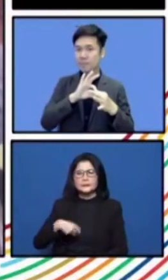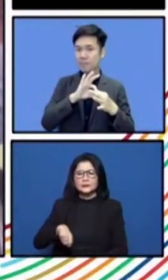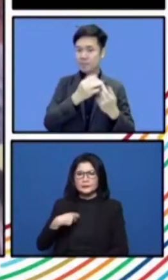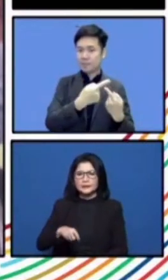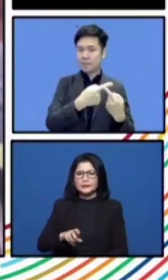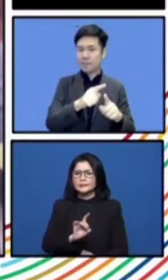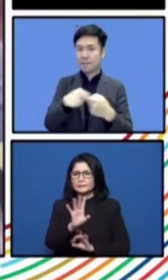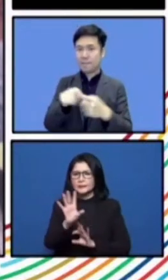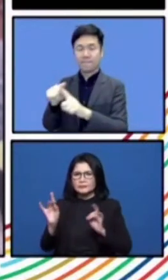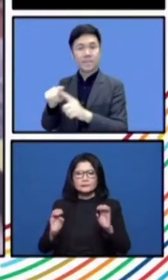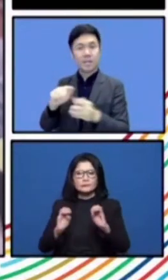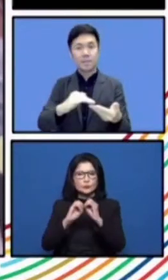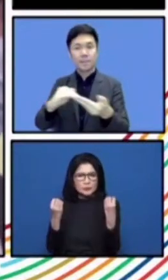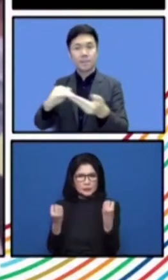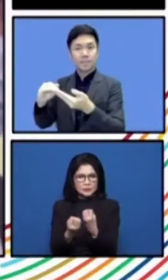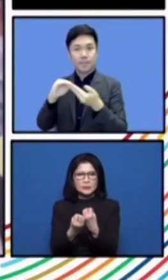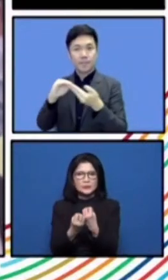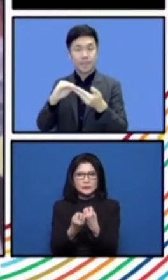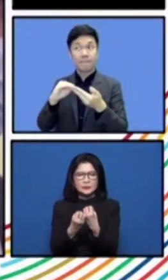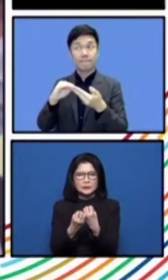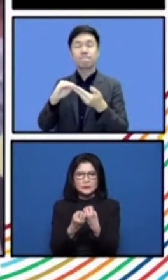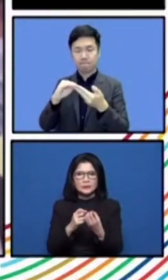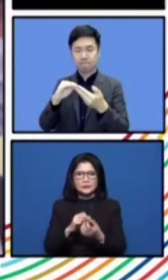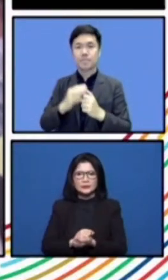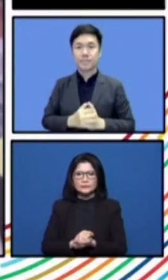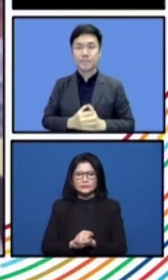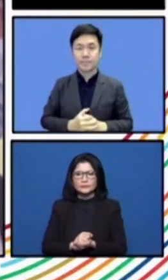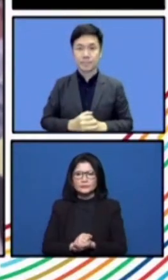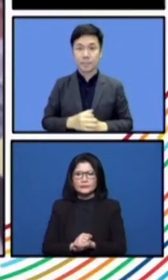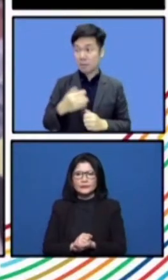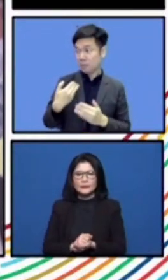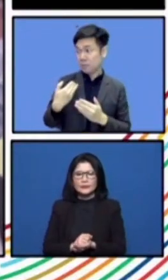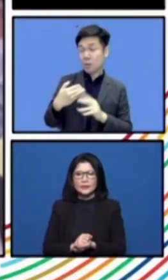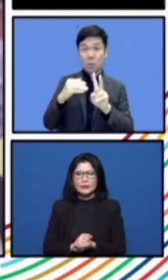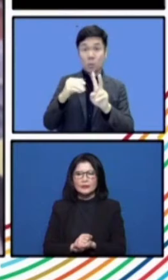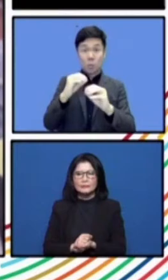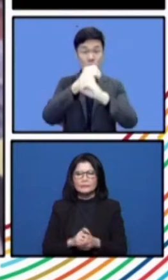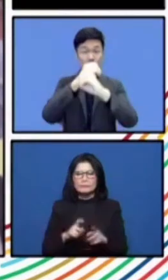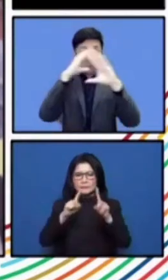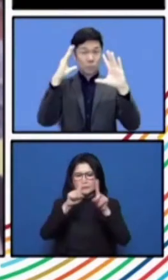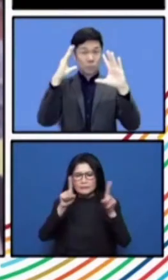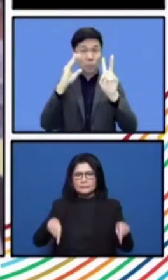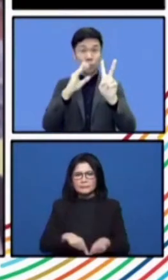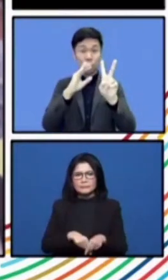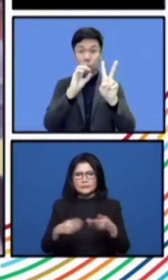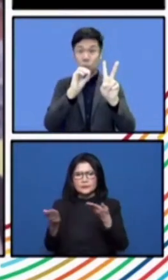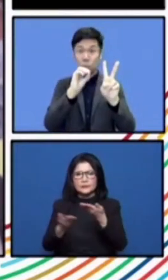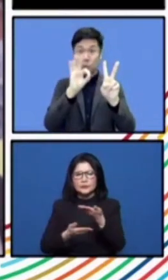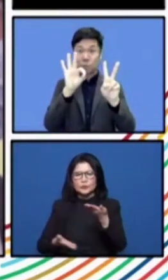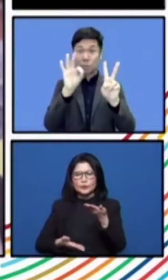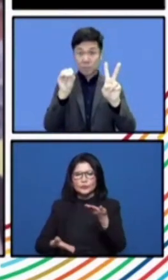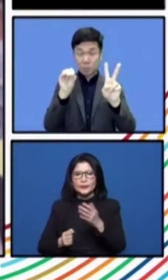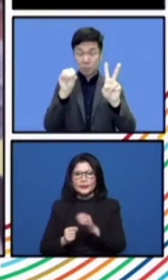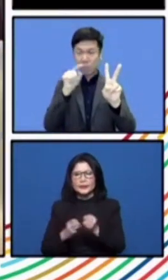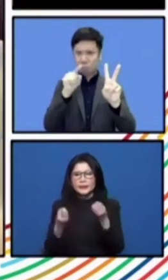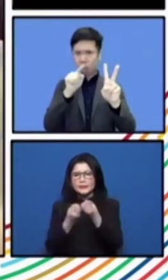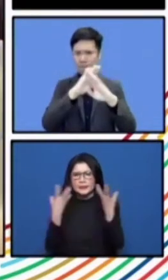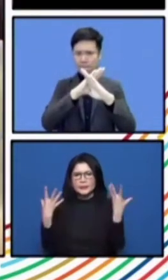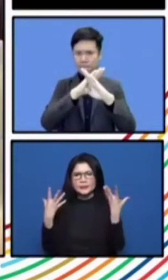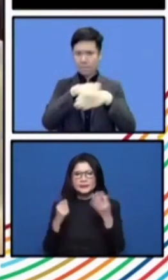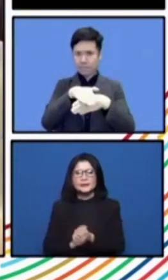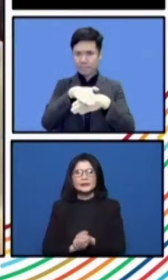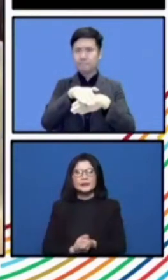disability area our 2030 barrier-free Vision document was prepared with the contributions of public institutions local